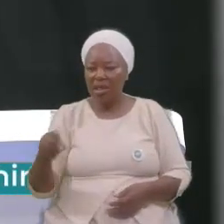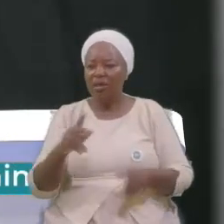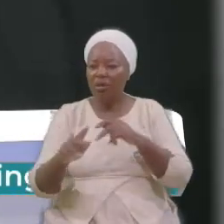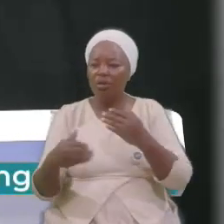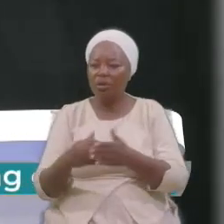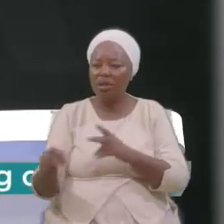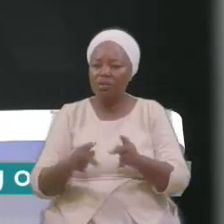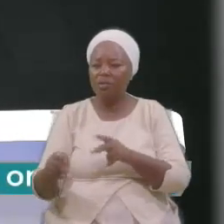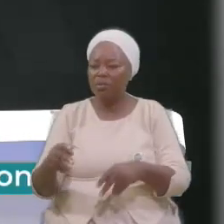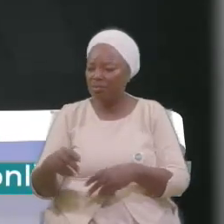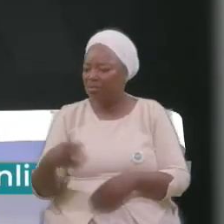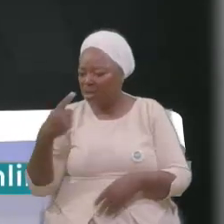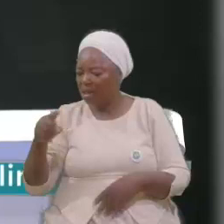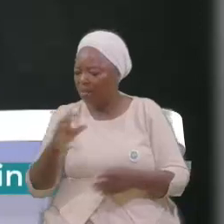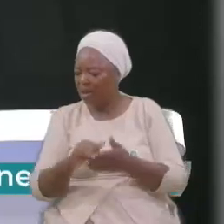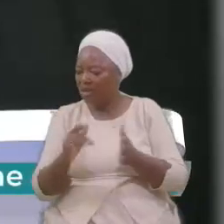ushers, please.